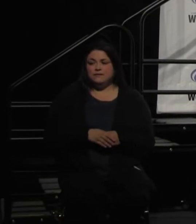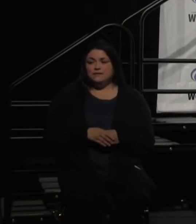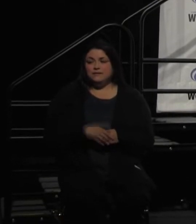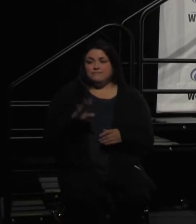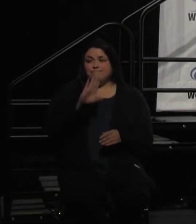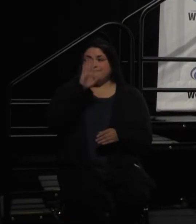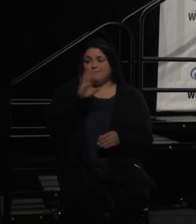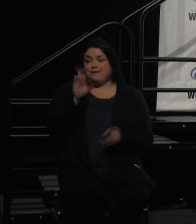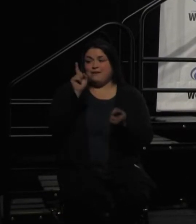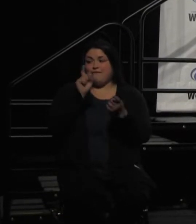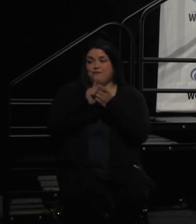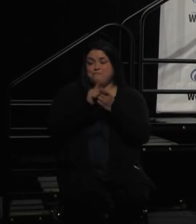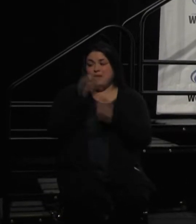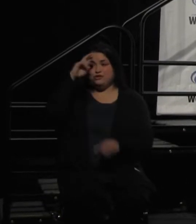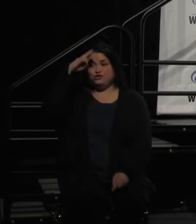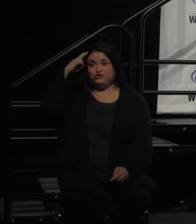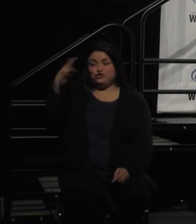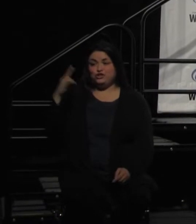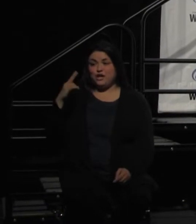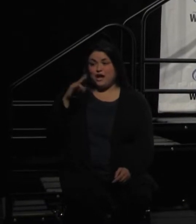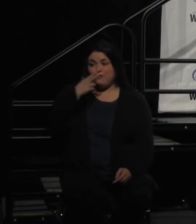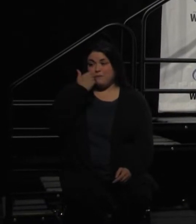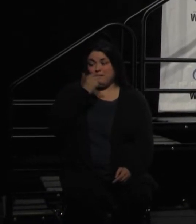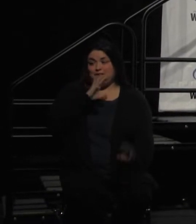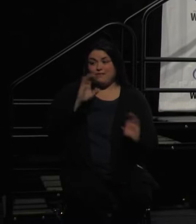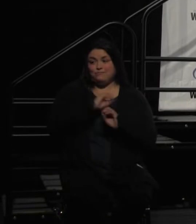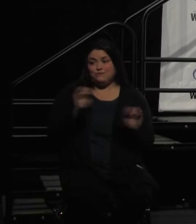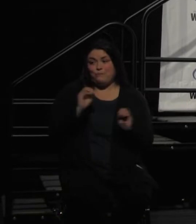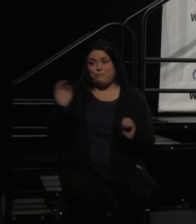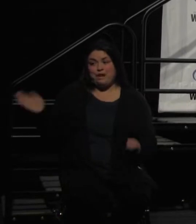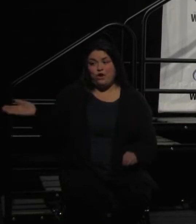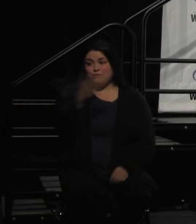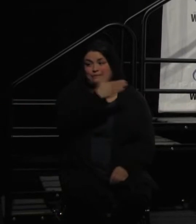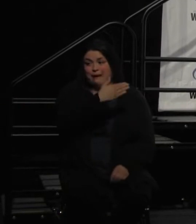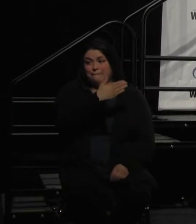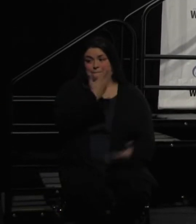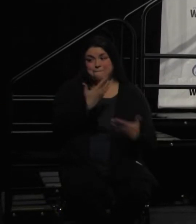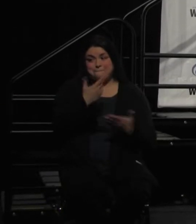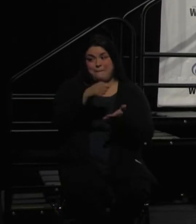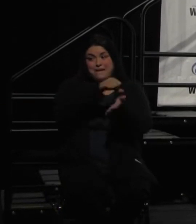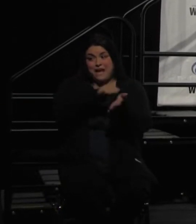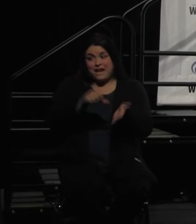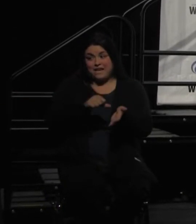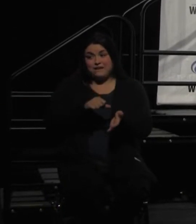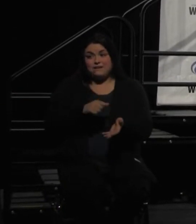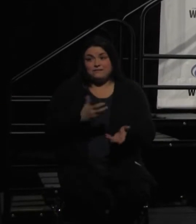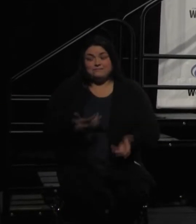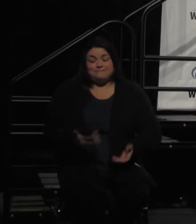comedian, Yeah. there'd been no slap. Yeah. There'd be some cutting, maybe.